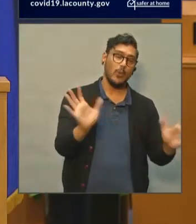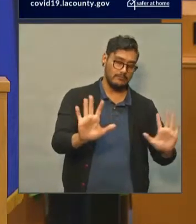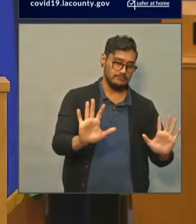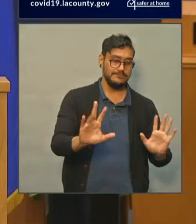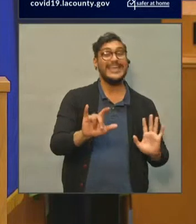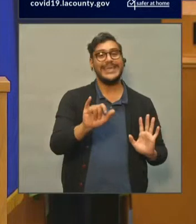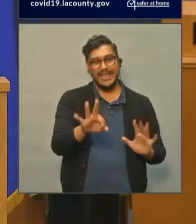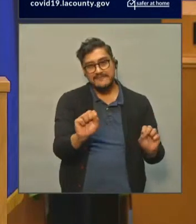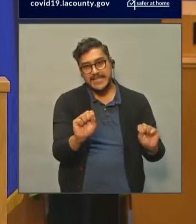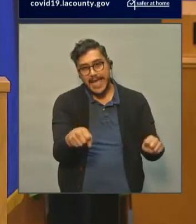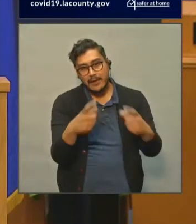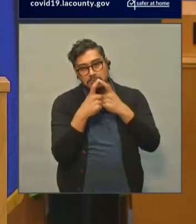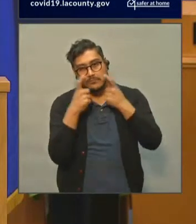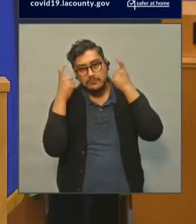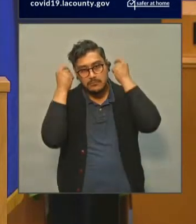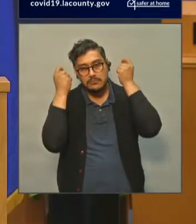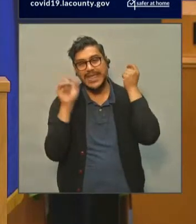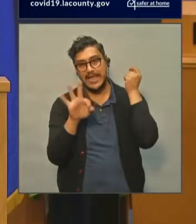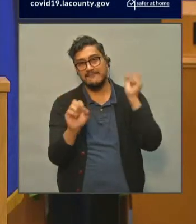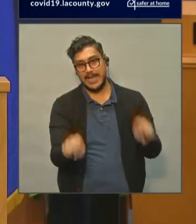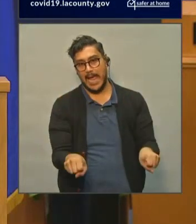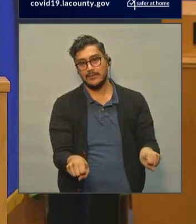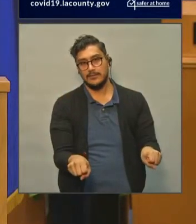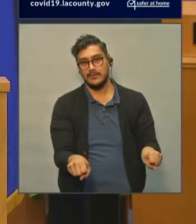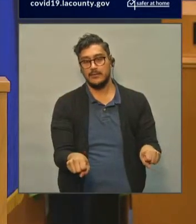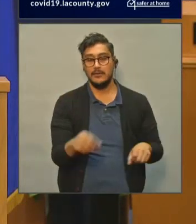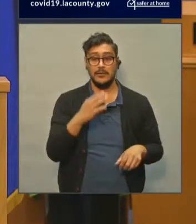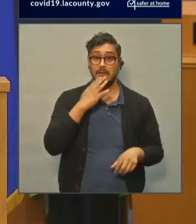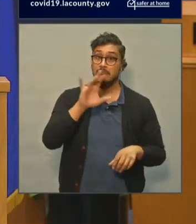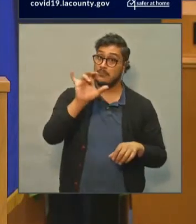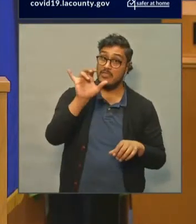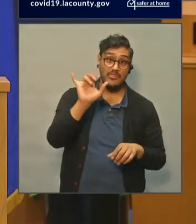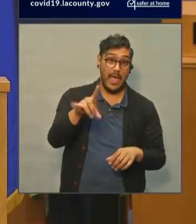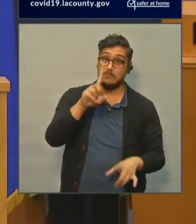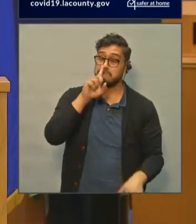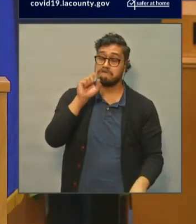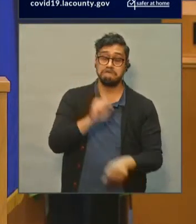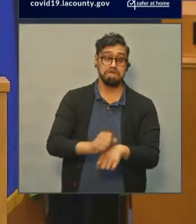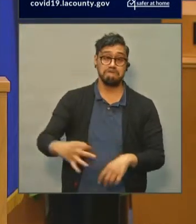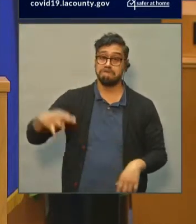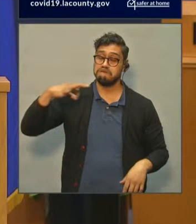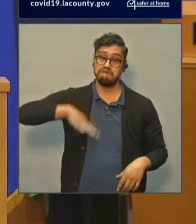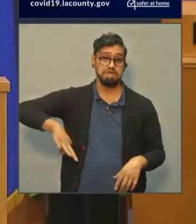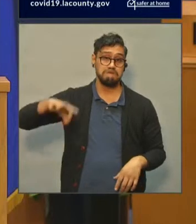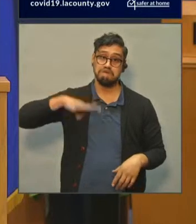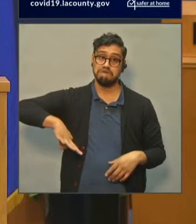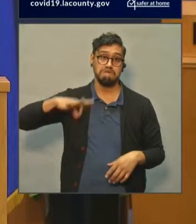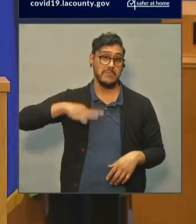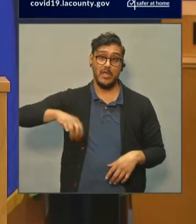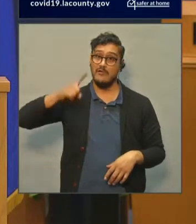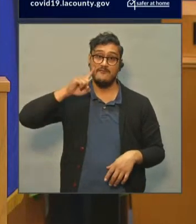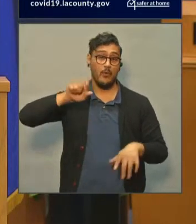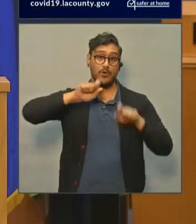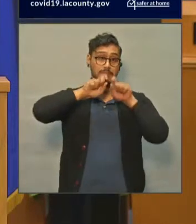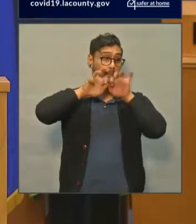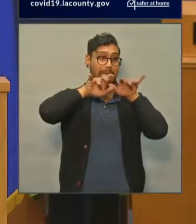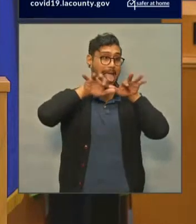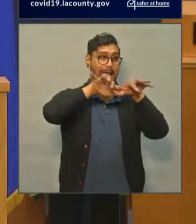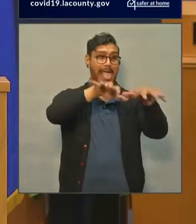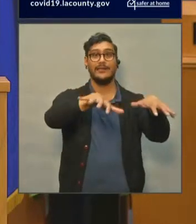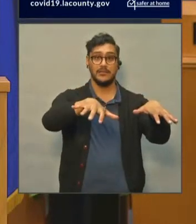tolerate having a mask. And I think that too is a game changer and a recognition of asymptomatic spread. We really can't